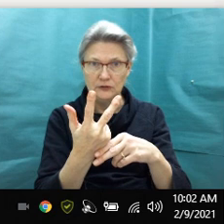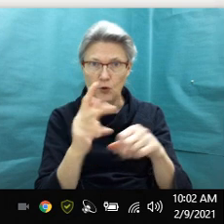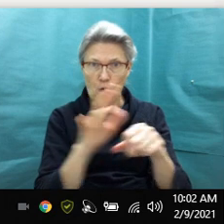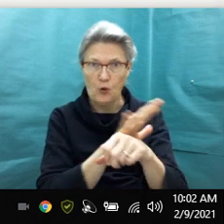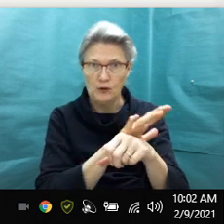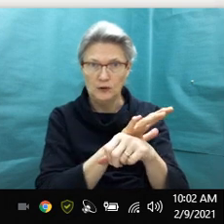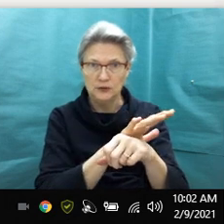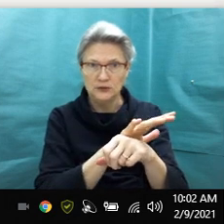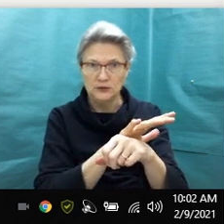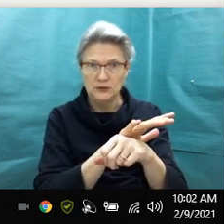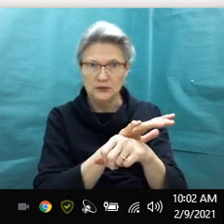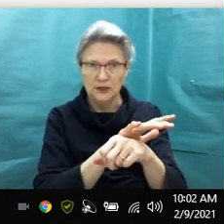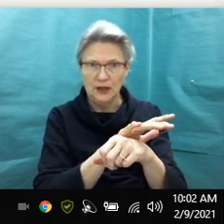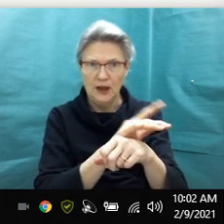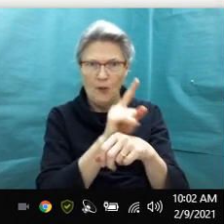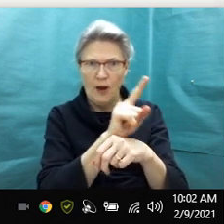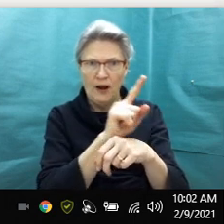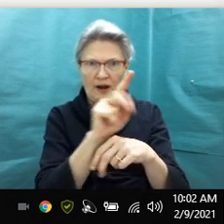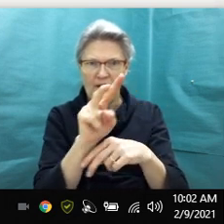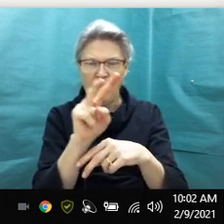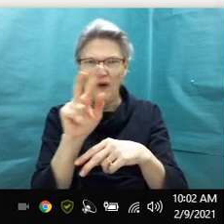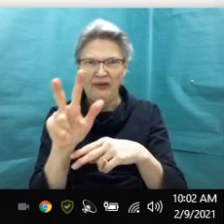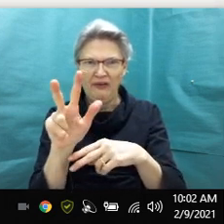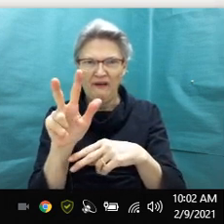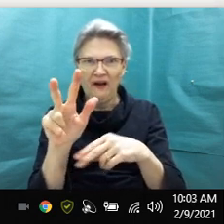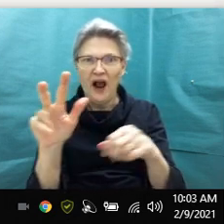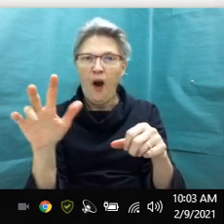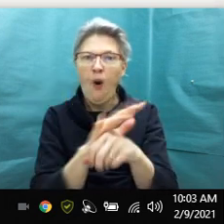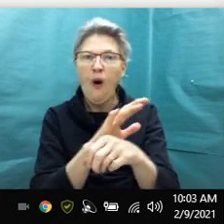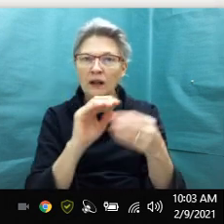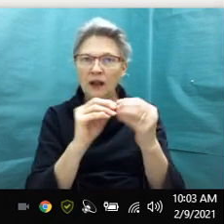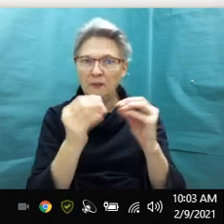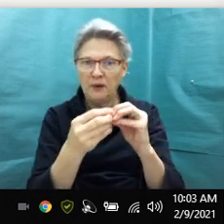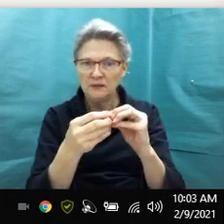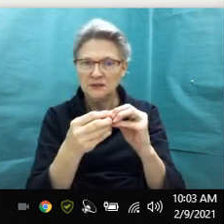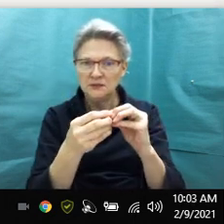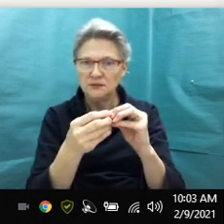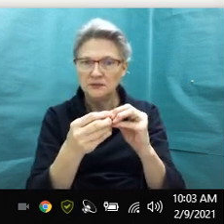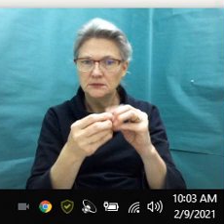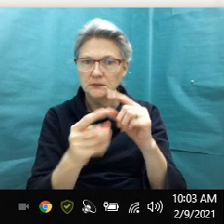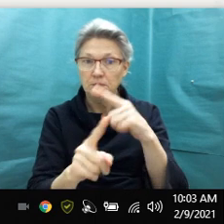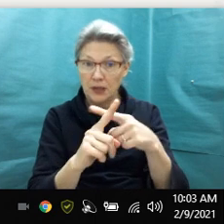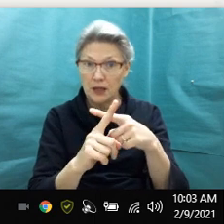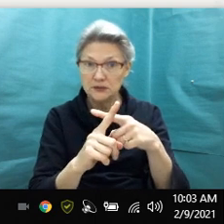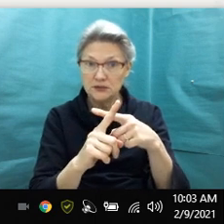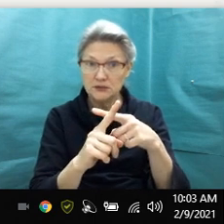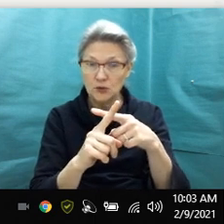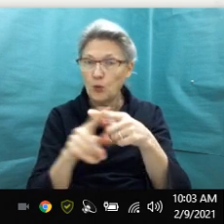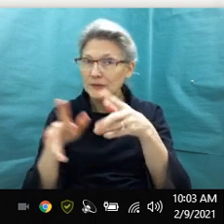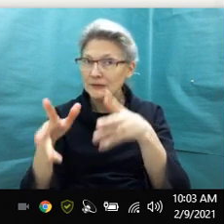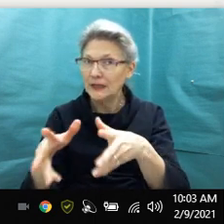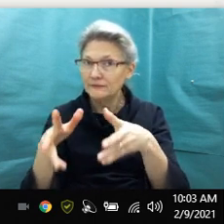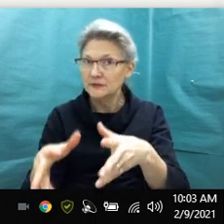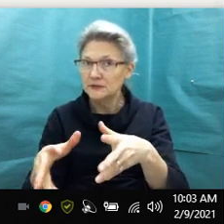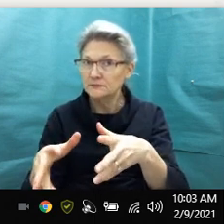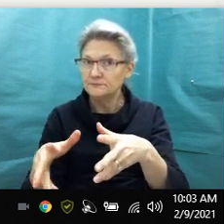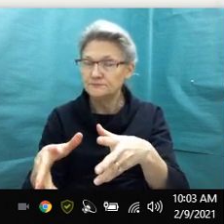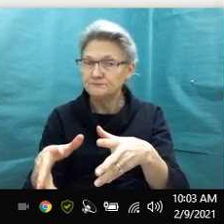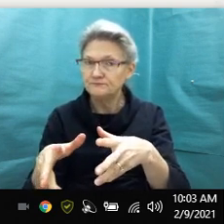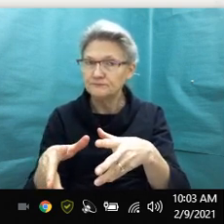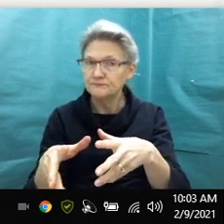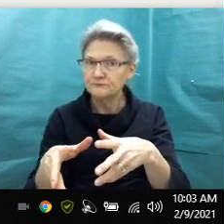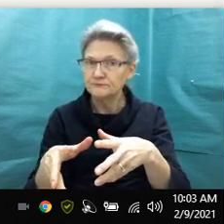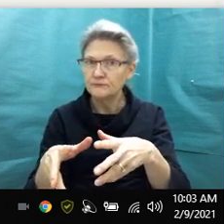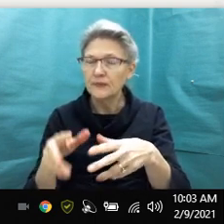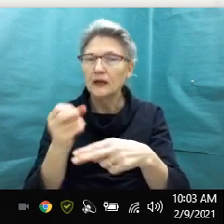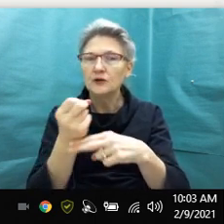wholes because I'm going to label those 1, 2, 3 wholes, right? 4/4 plus 4/4 plus 4/4. And